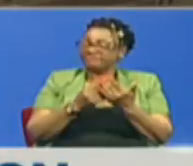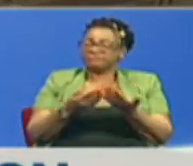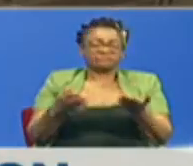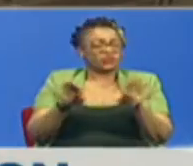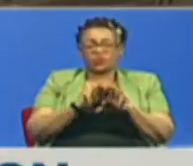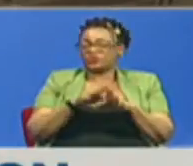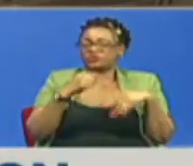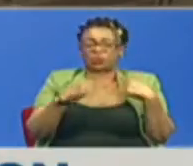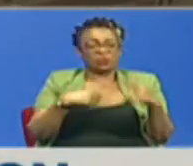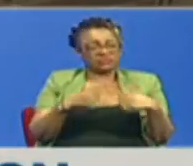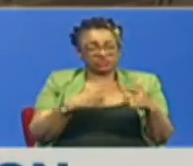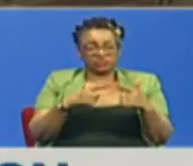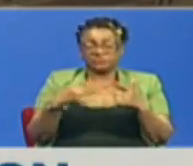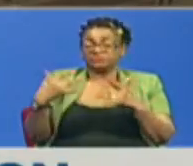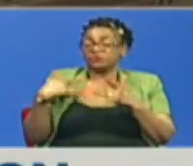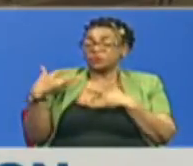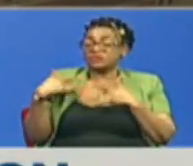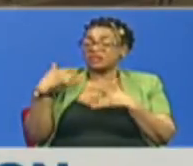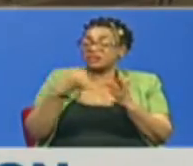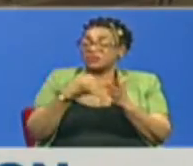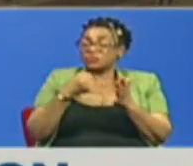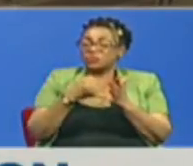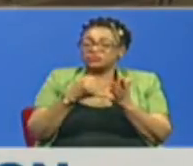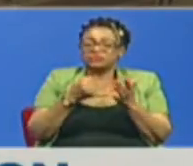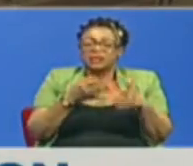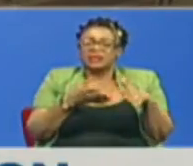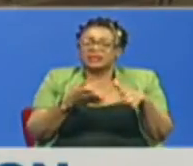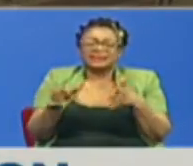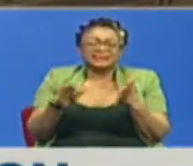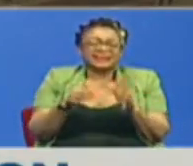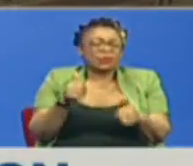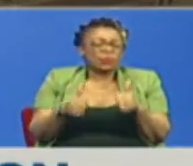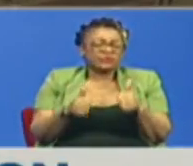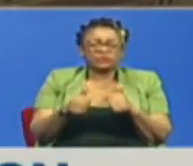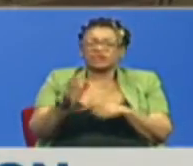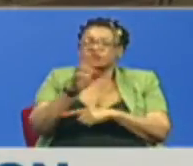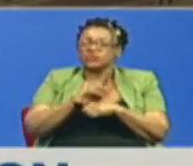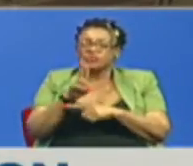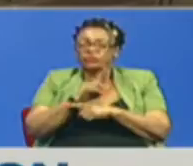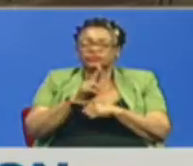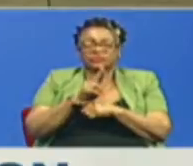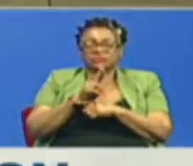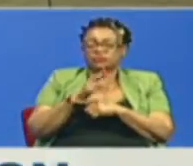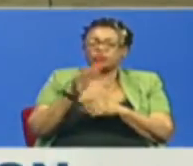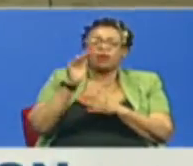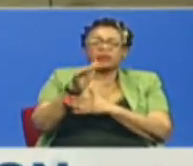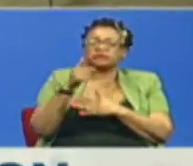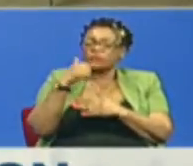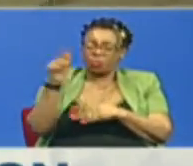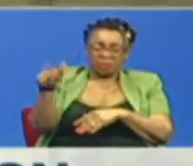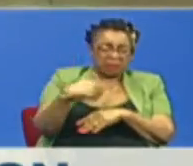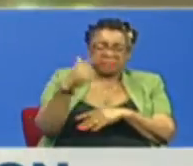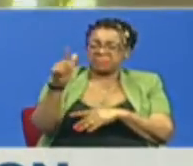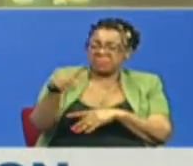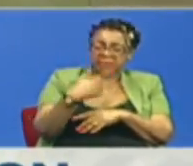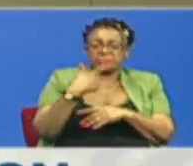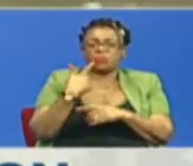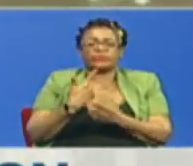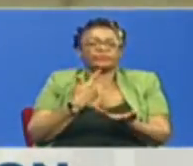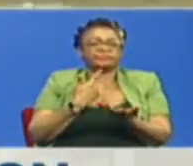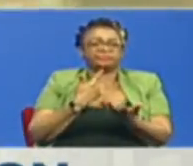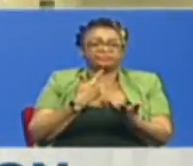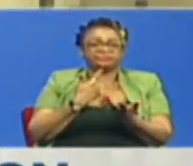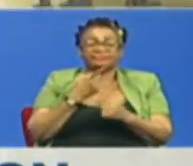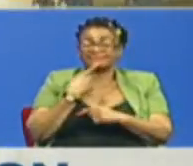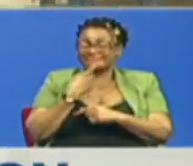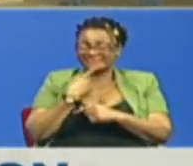the key concerns include what criteria would be used to determine which congregants would enter the church. This, they say,